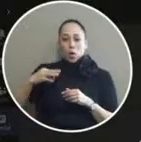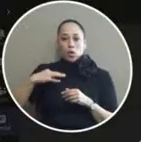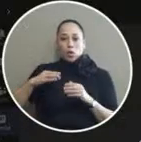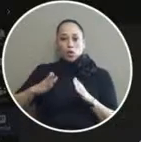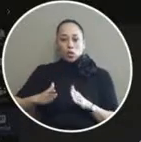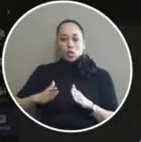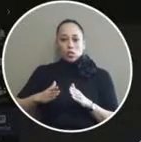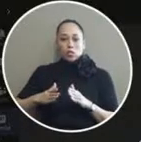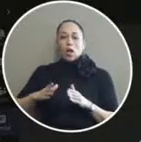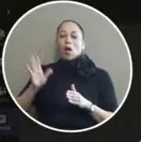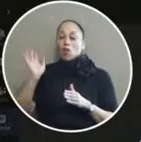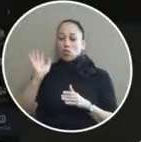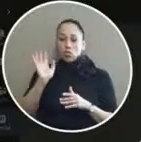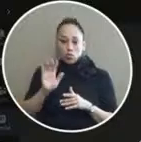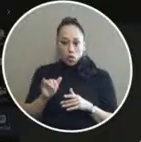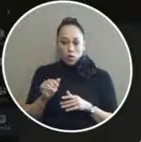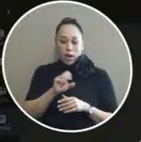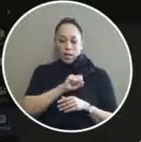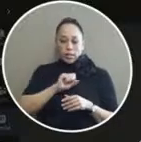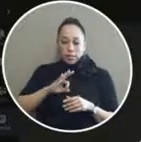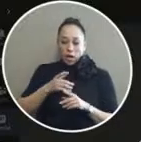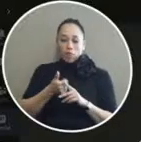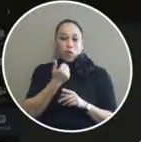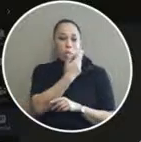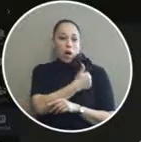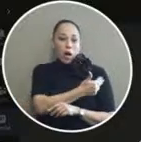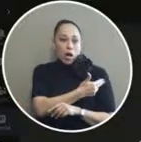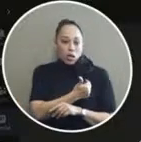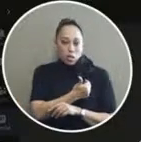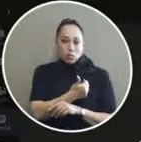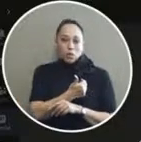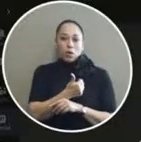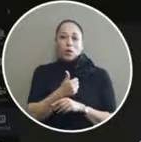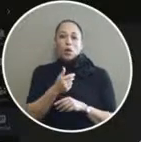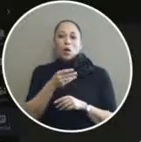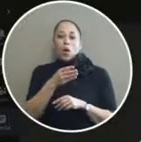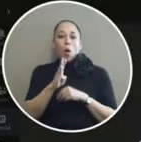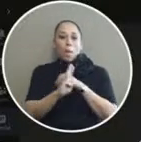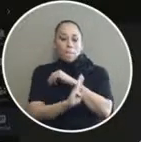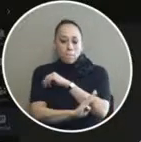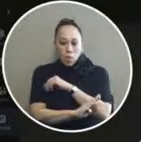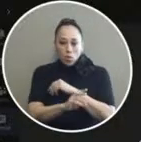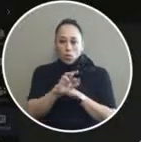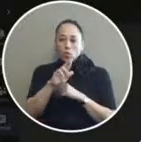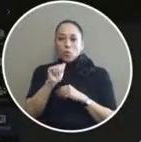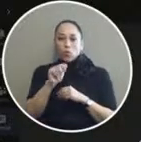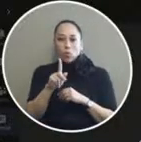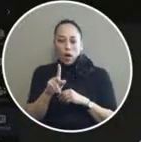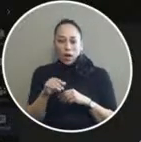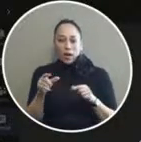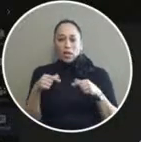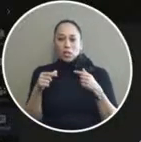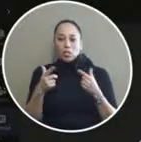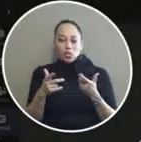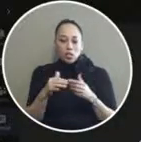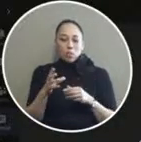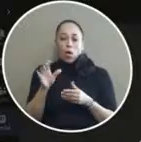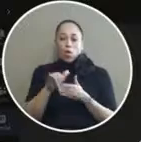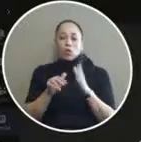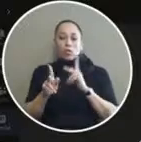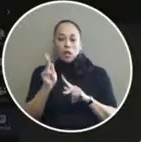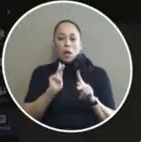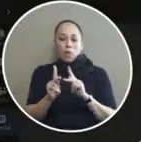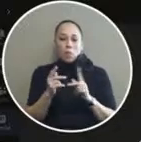are volunteers, the staff from hospitals, border RAC, teams from the fire department itself. These are